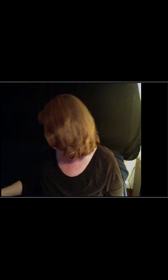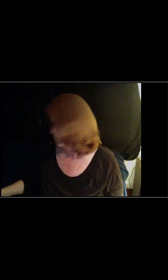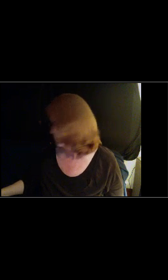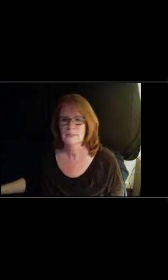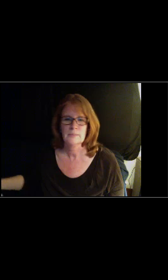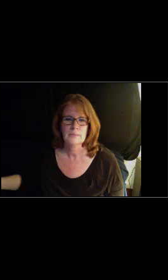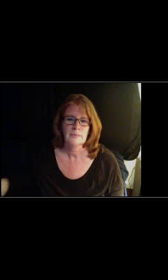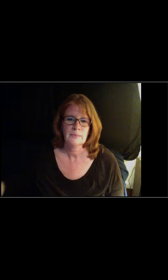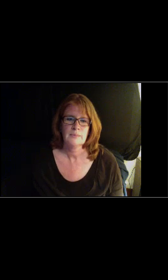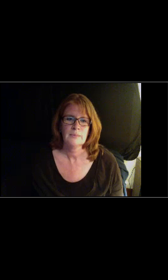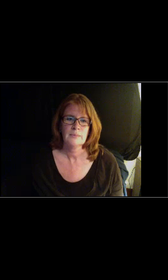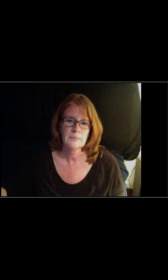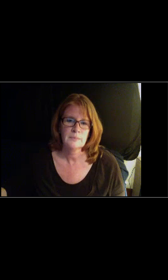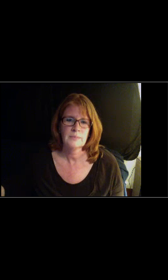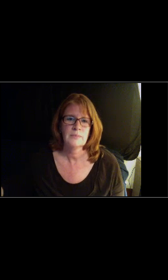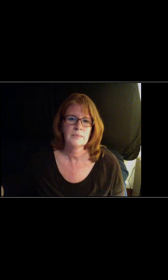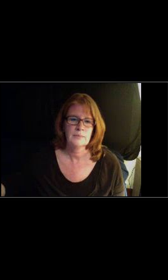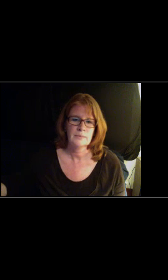And next.